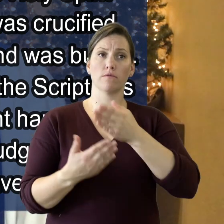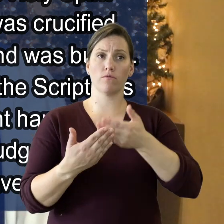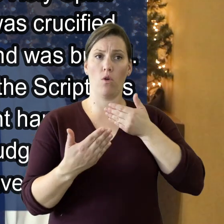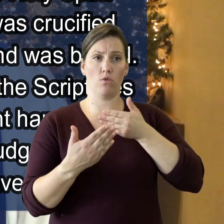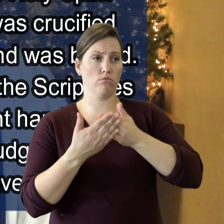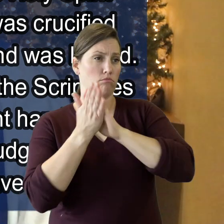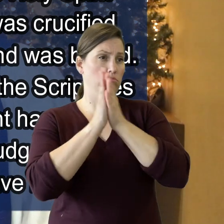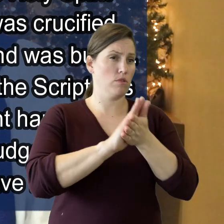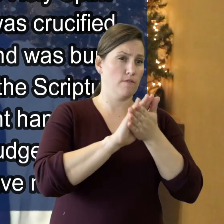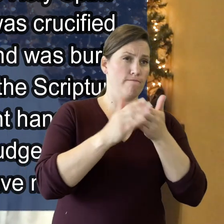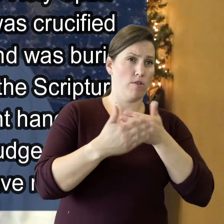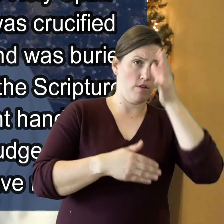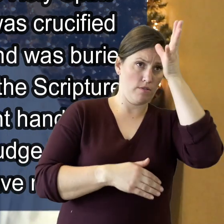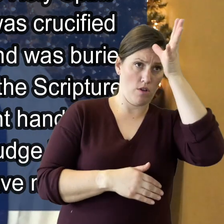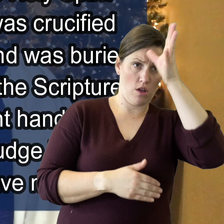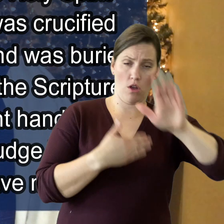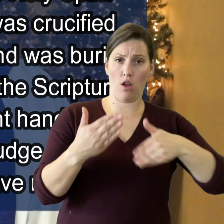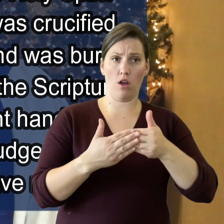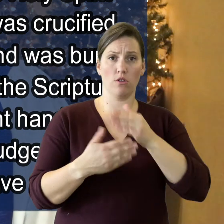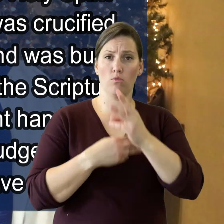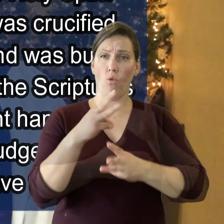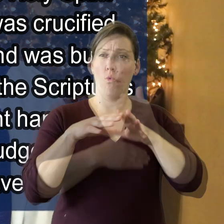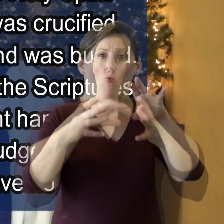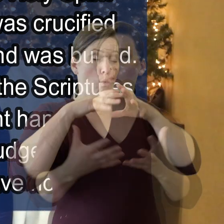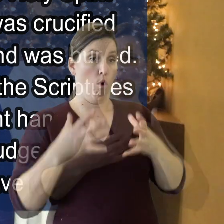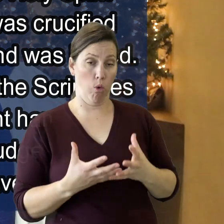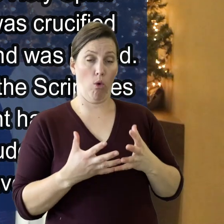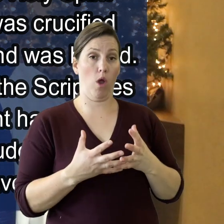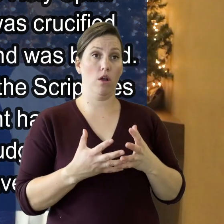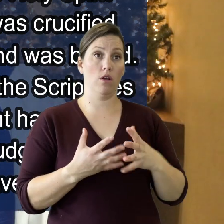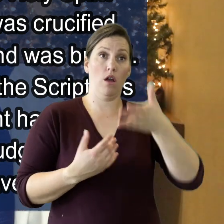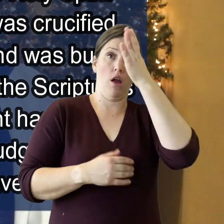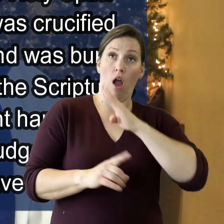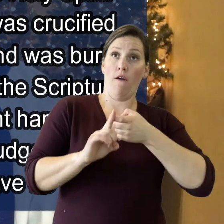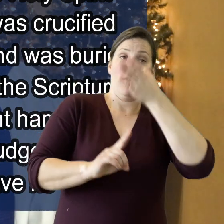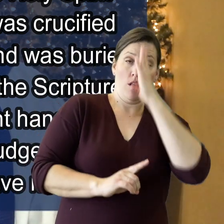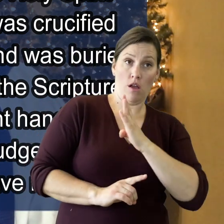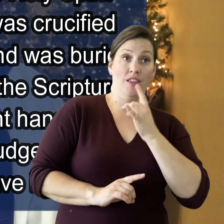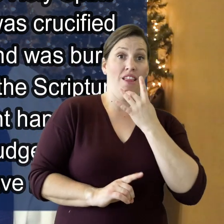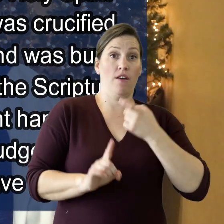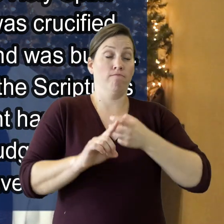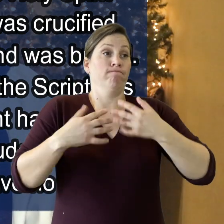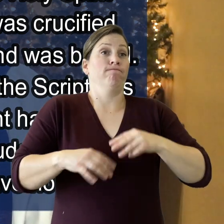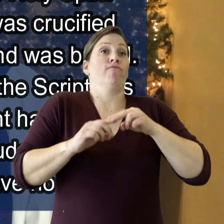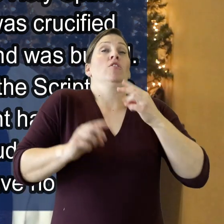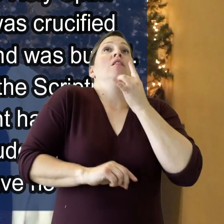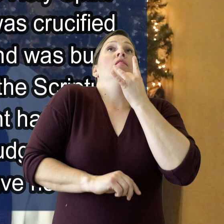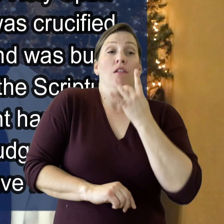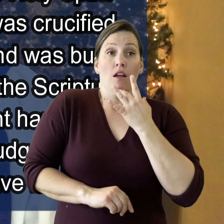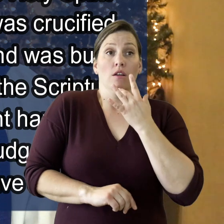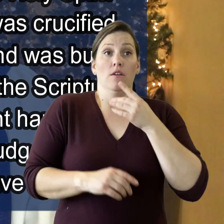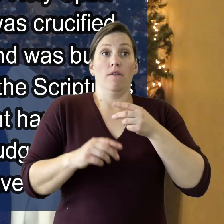God, begotten of his Father before all worlds, God of God, light of light,